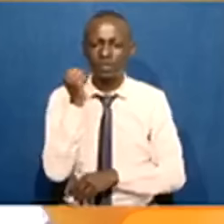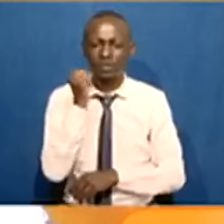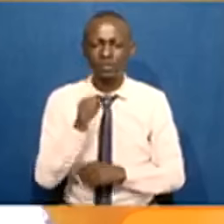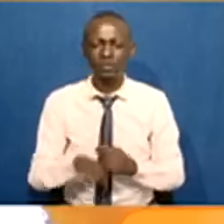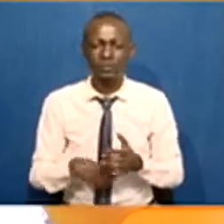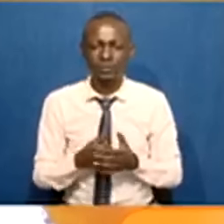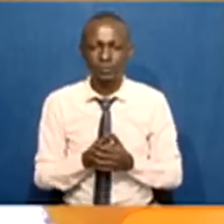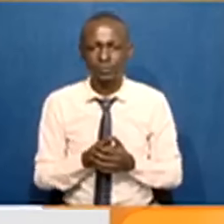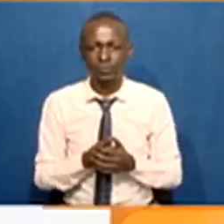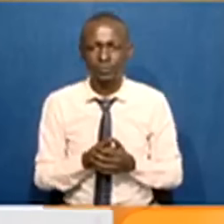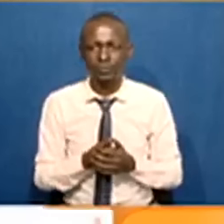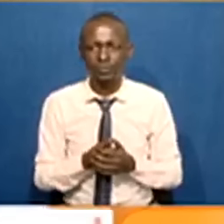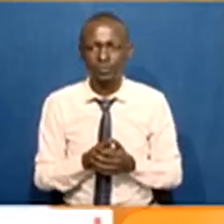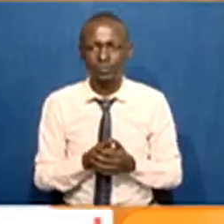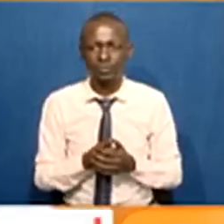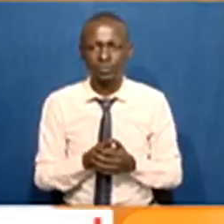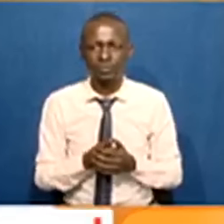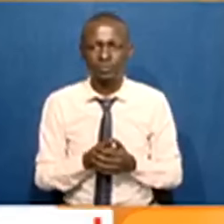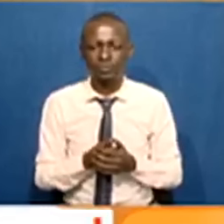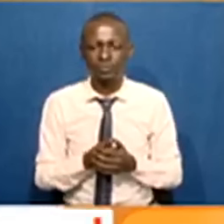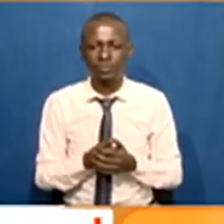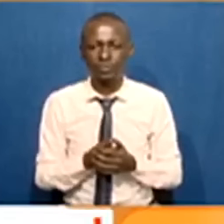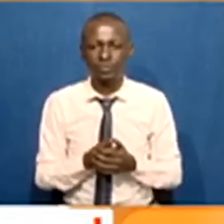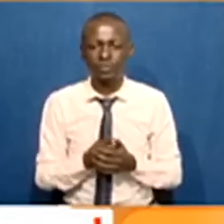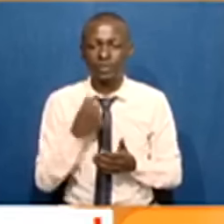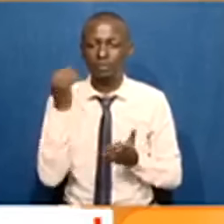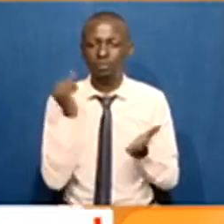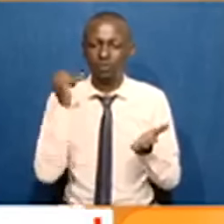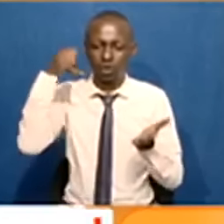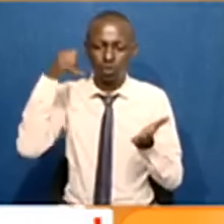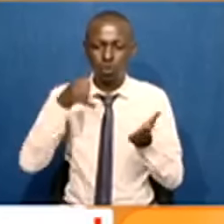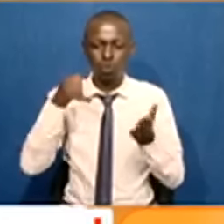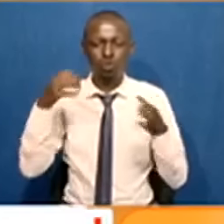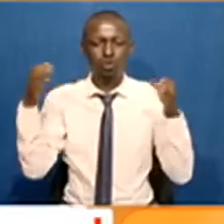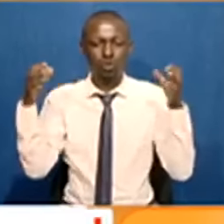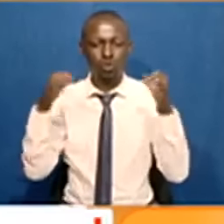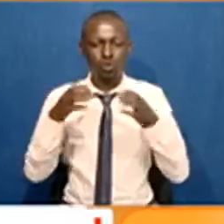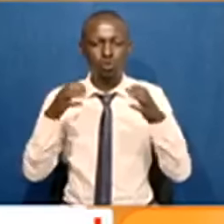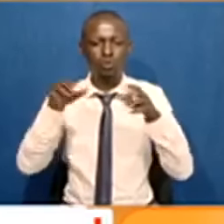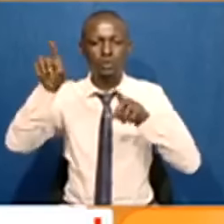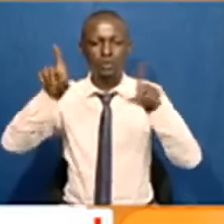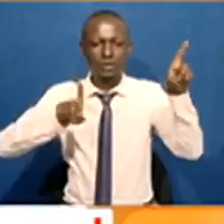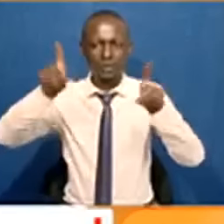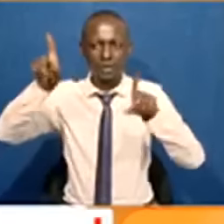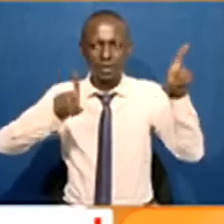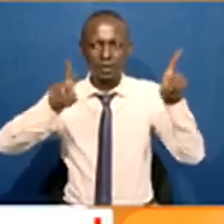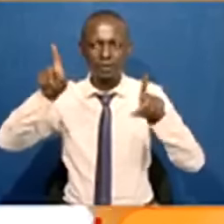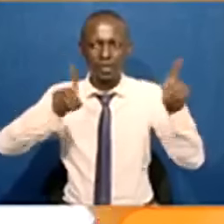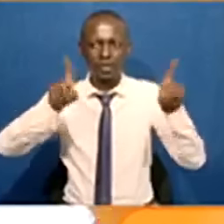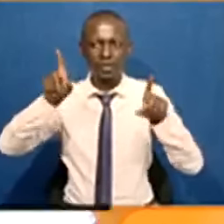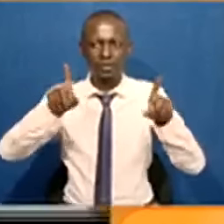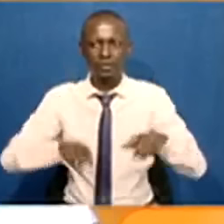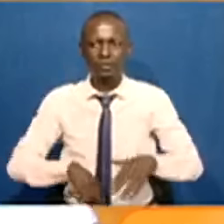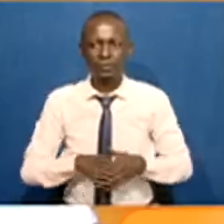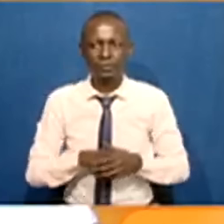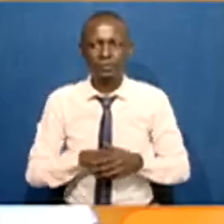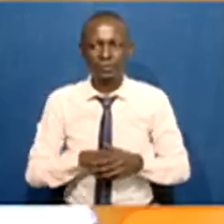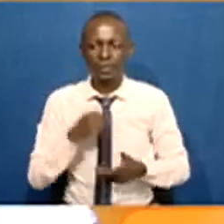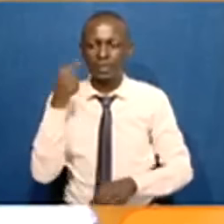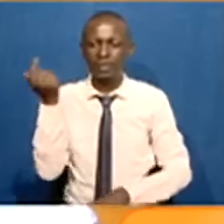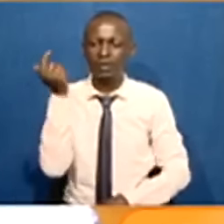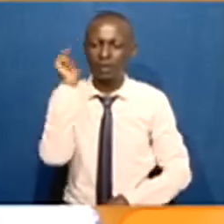they said that he was also part of the traveling team. So I was asked to come